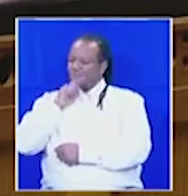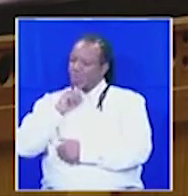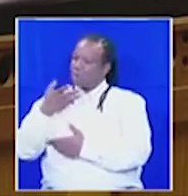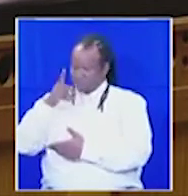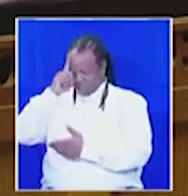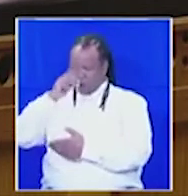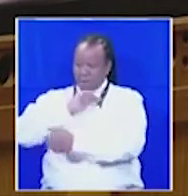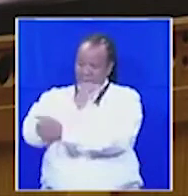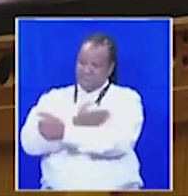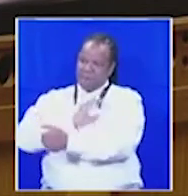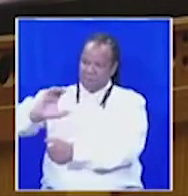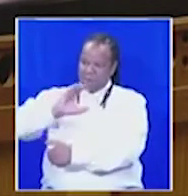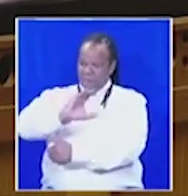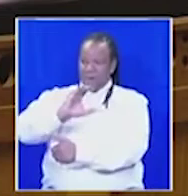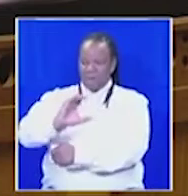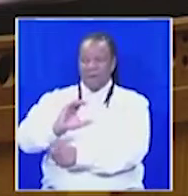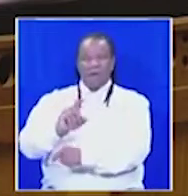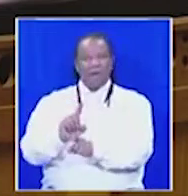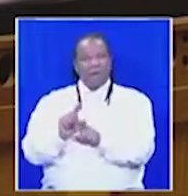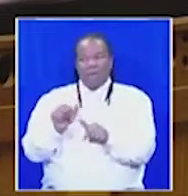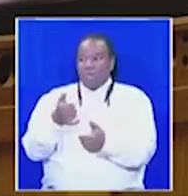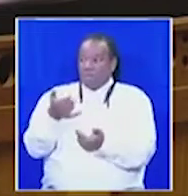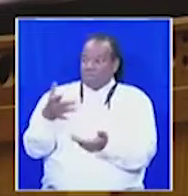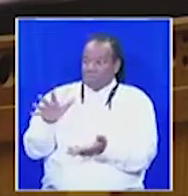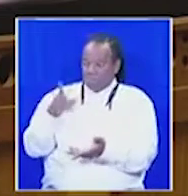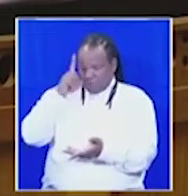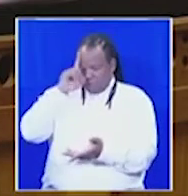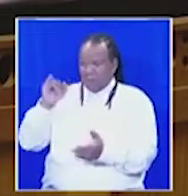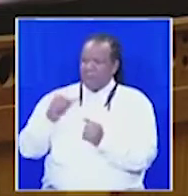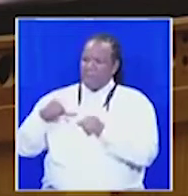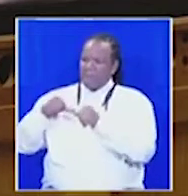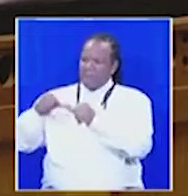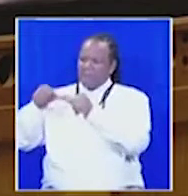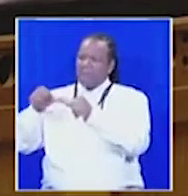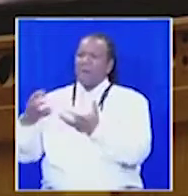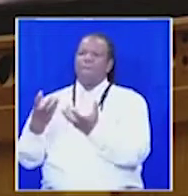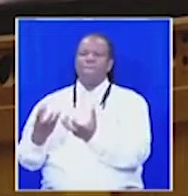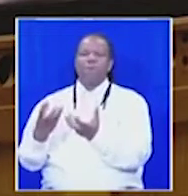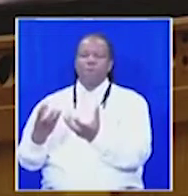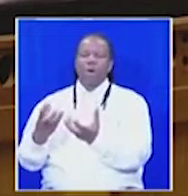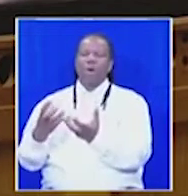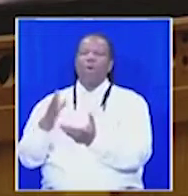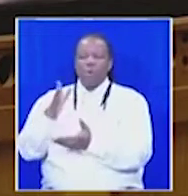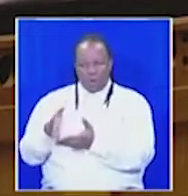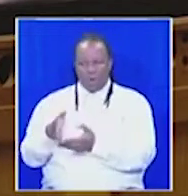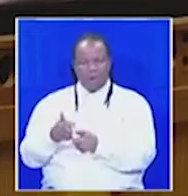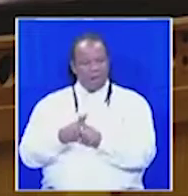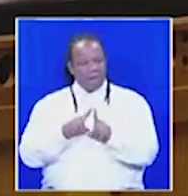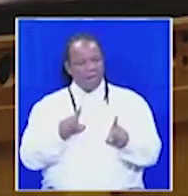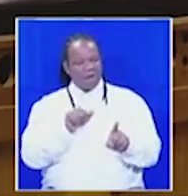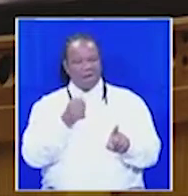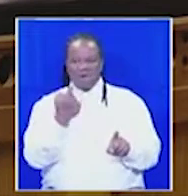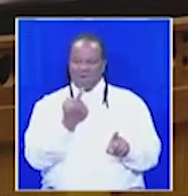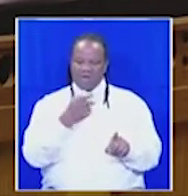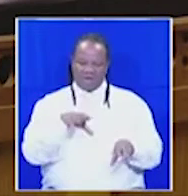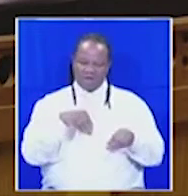and helps to break down the barriers that keep them locked out of the formal economy. But we will always reject crony enrichment and